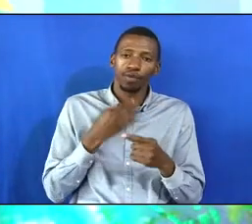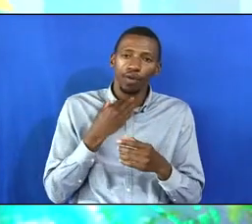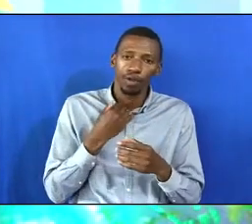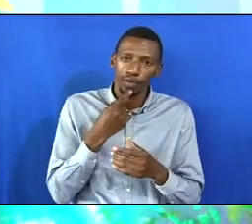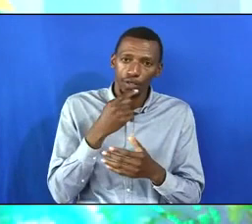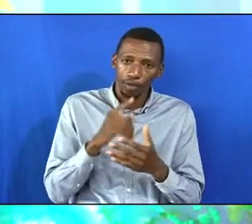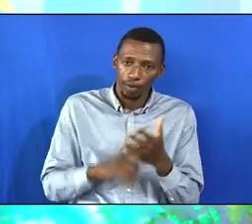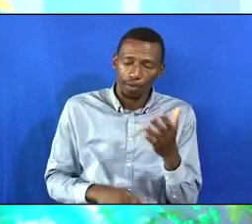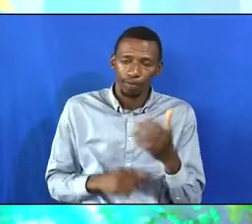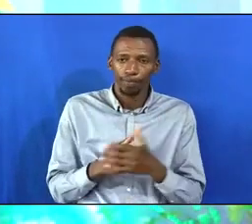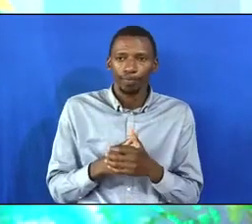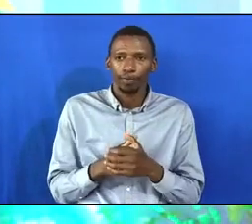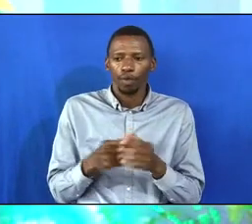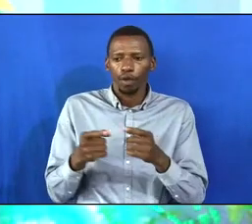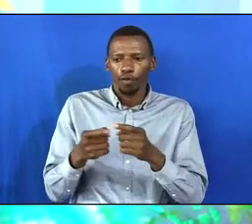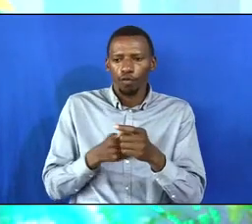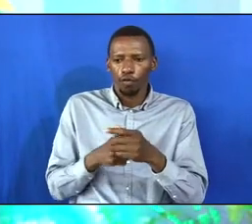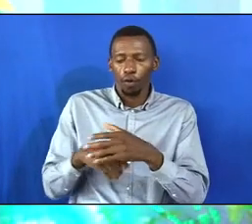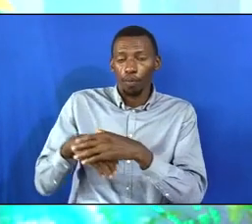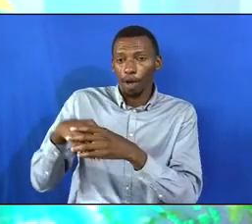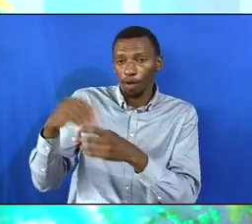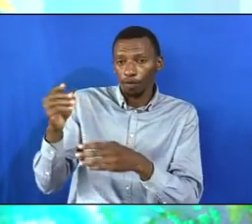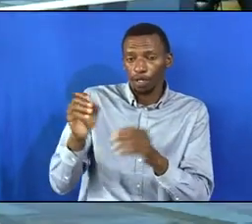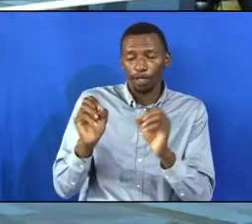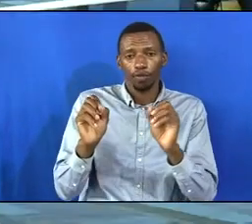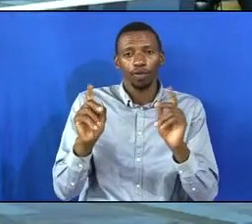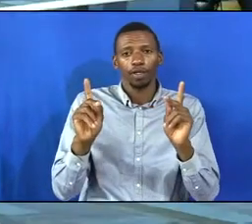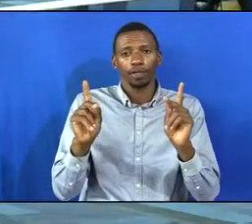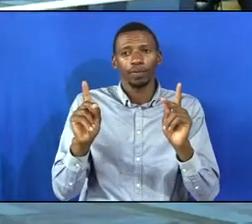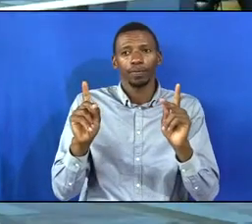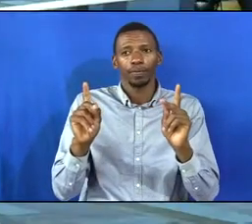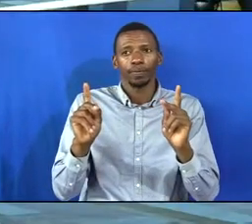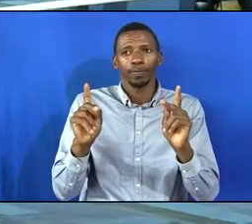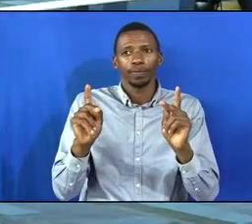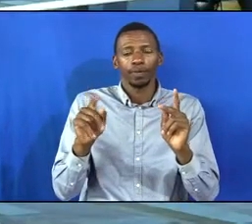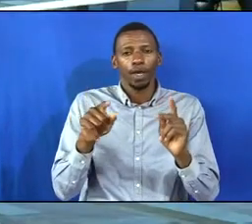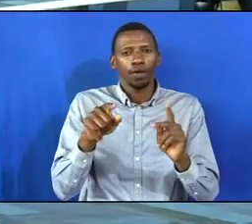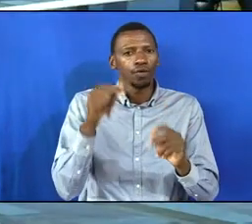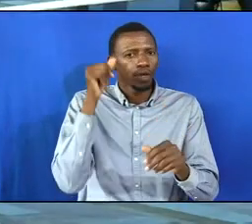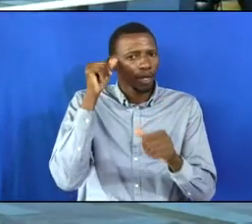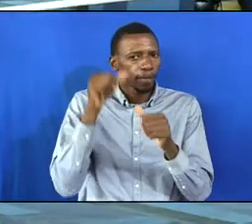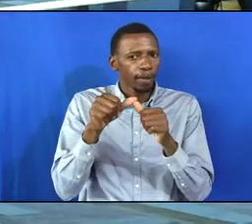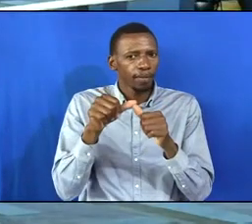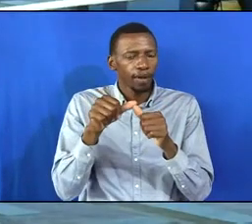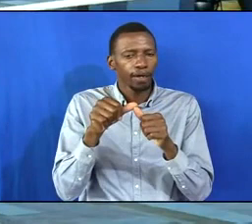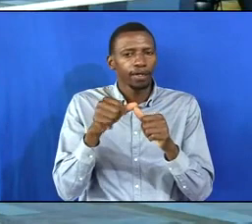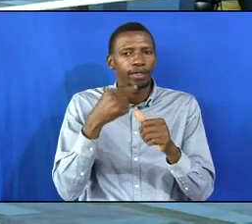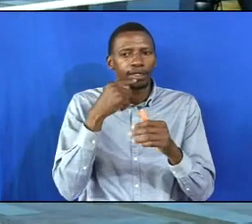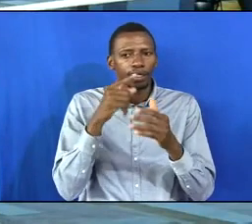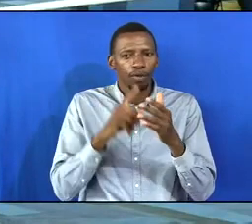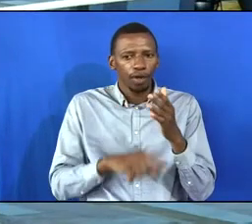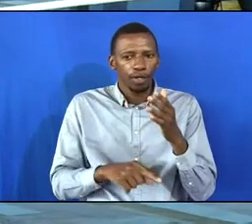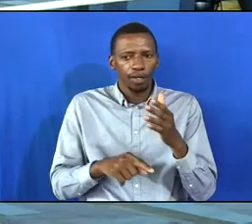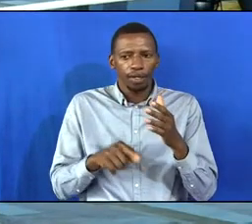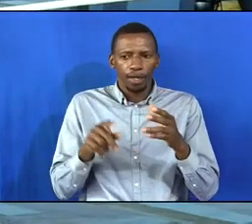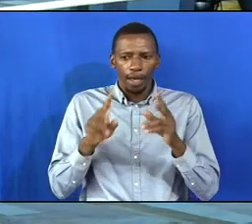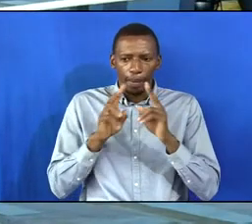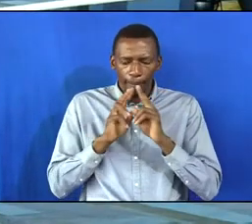from outside it's okay. If you are keenly listening, he talked of the peace inside, but inside I'm